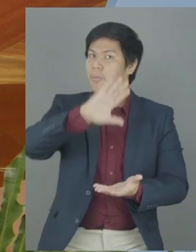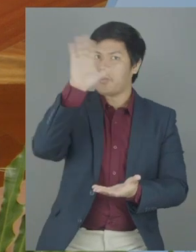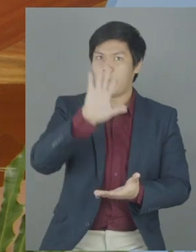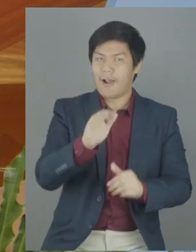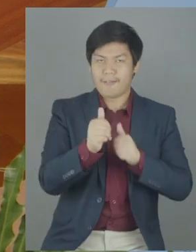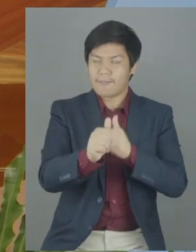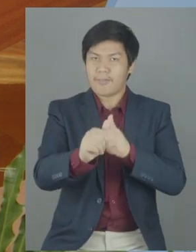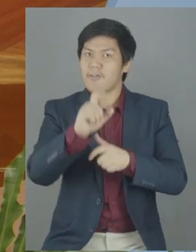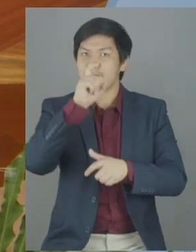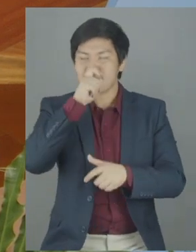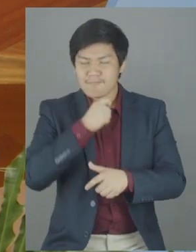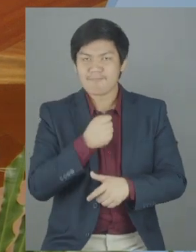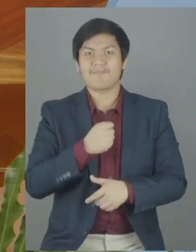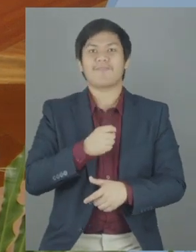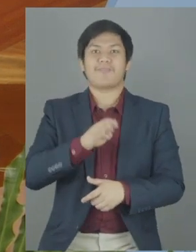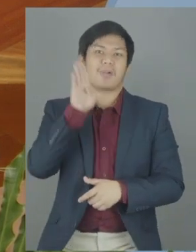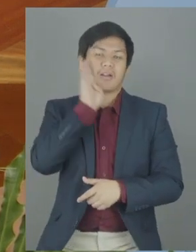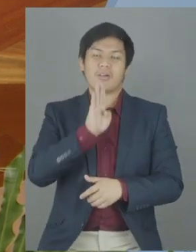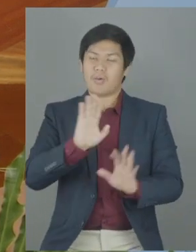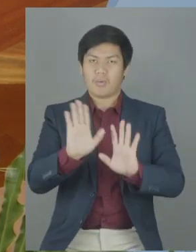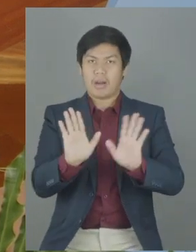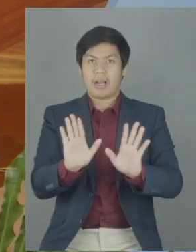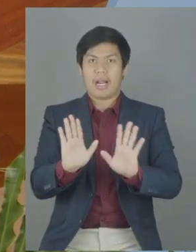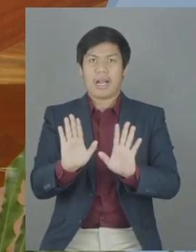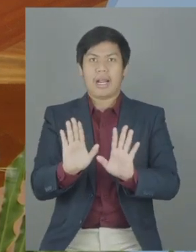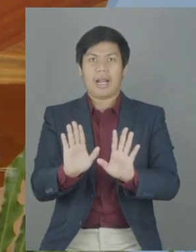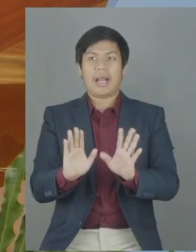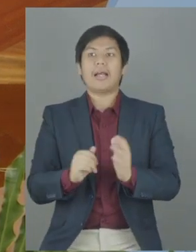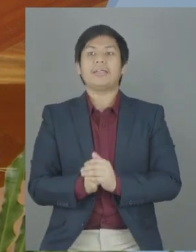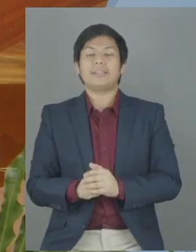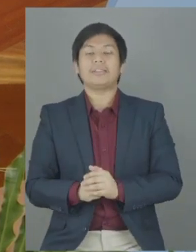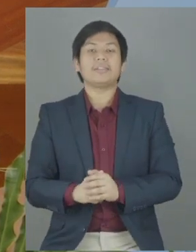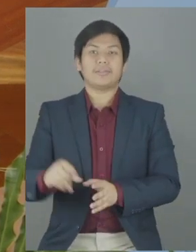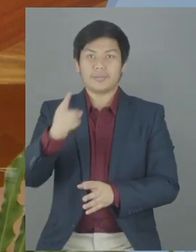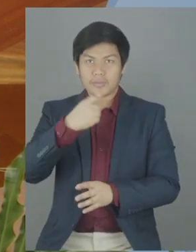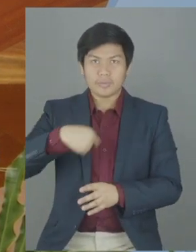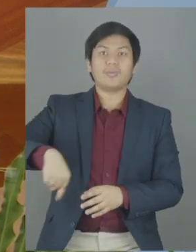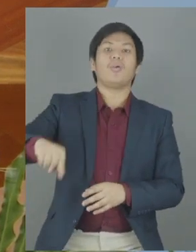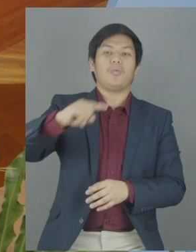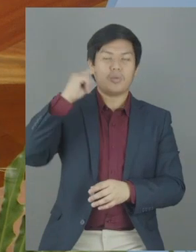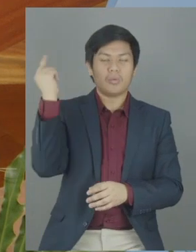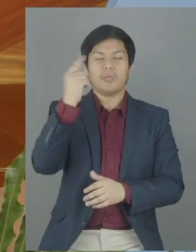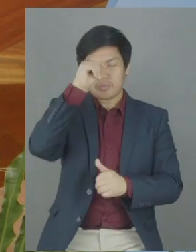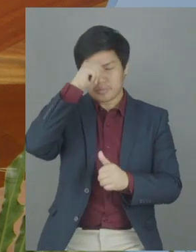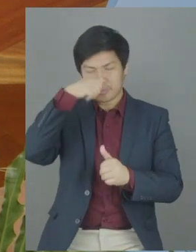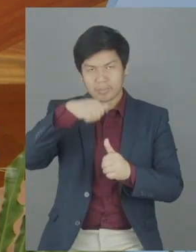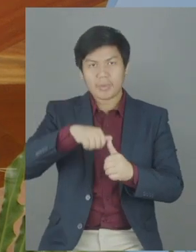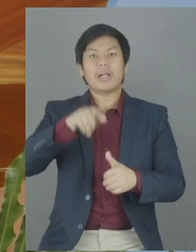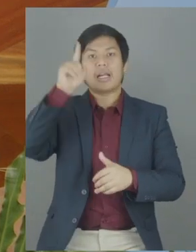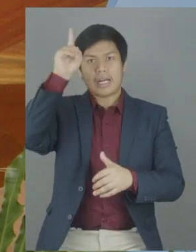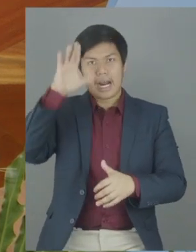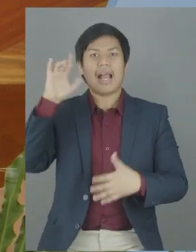Let's not forget how welcomed, how we have always been in the presence of God.